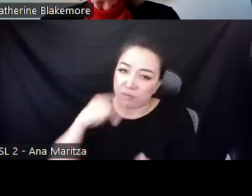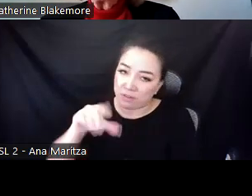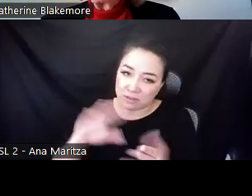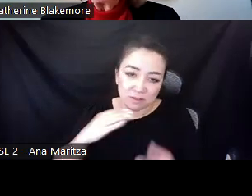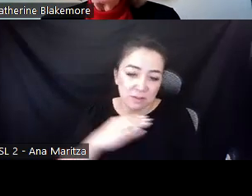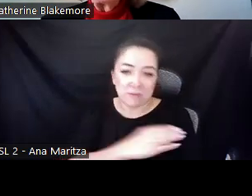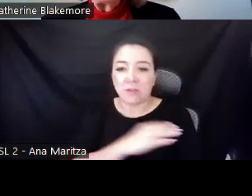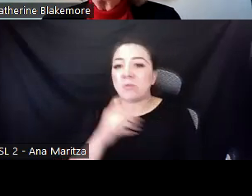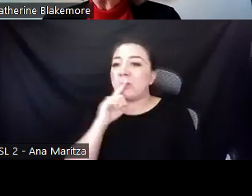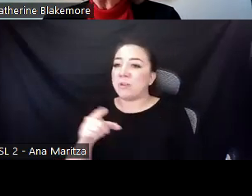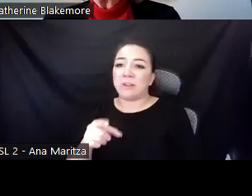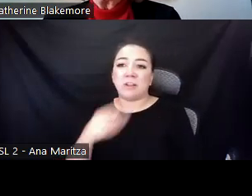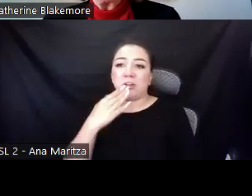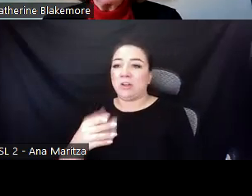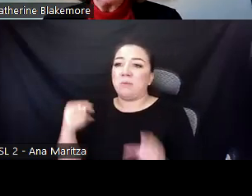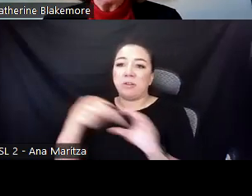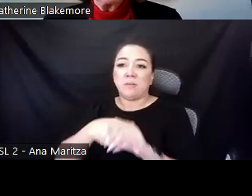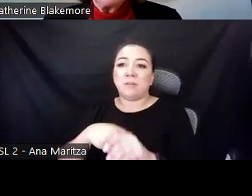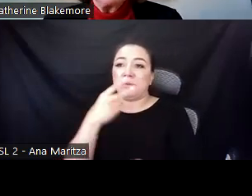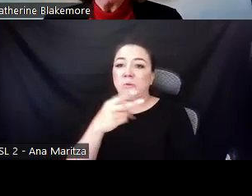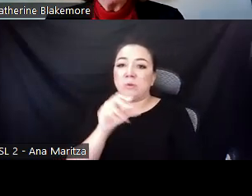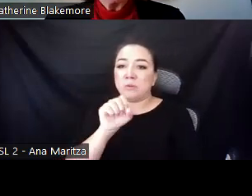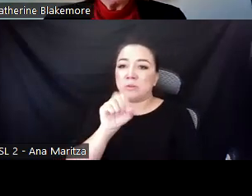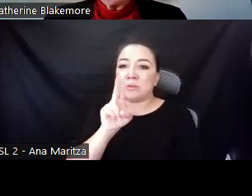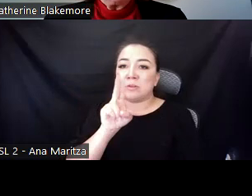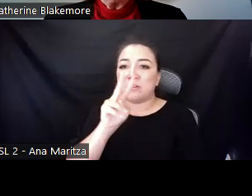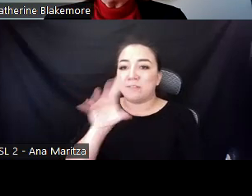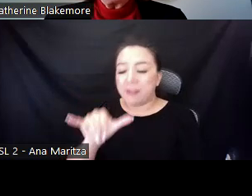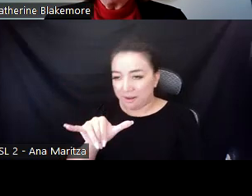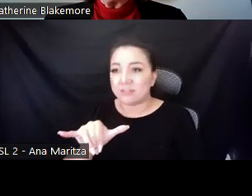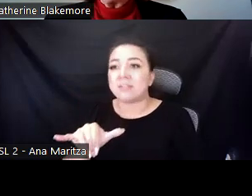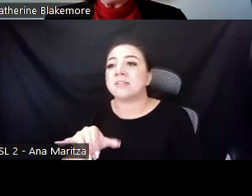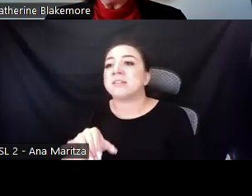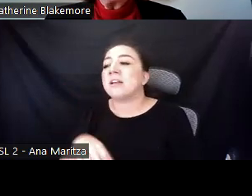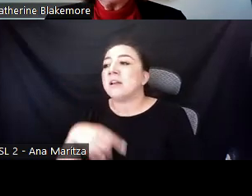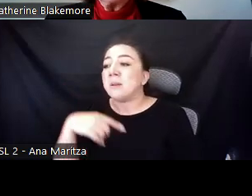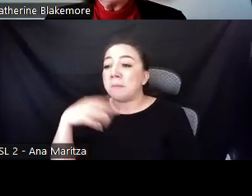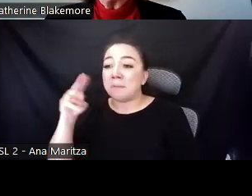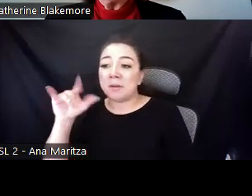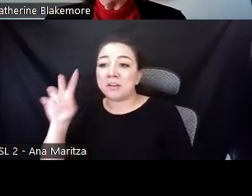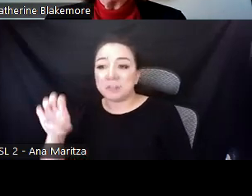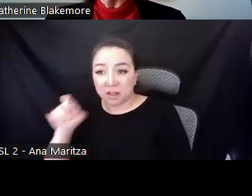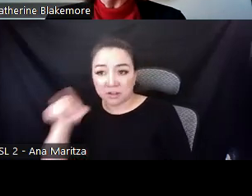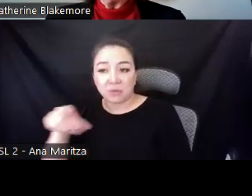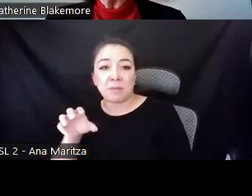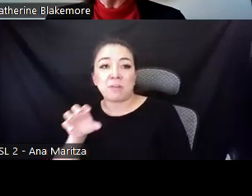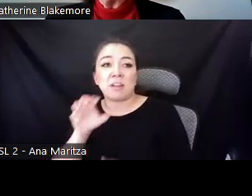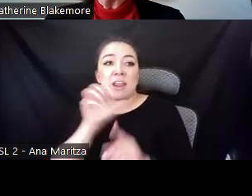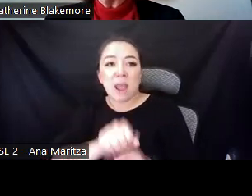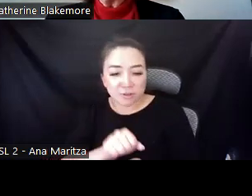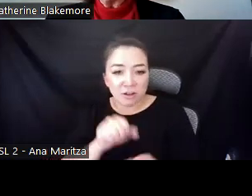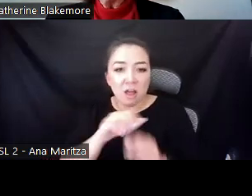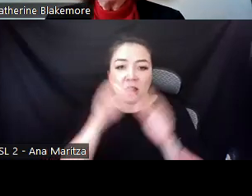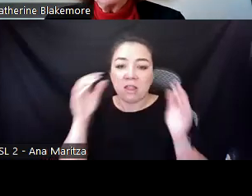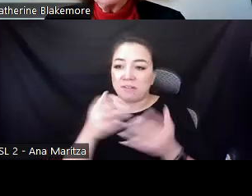good participation in 2 surveys. So Michelle was able to capture a lot of the things we